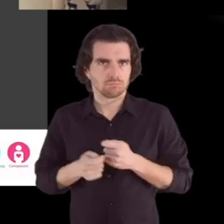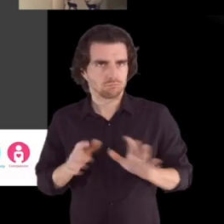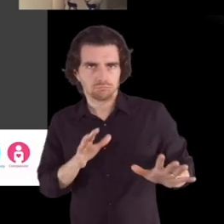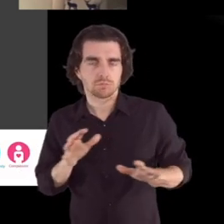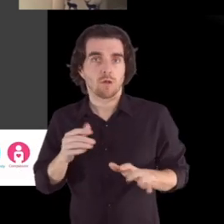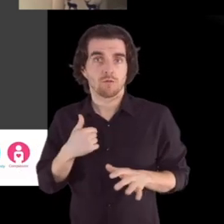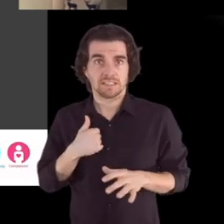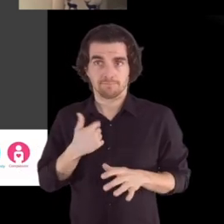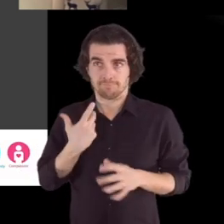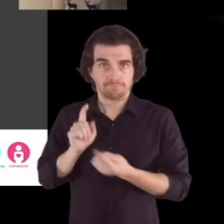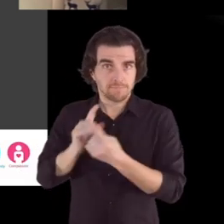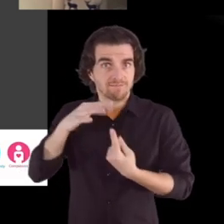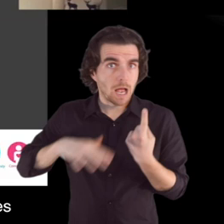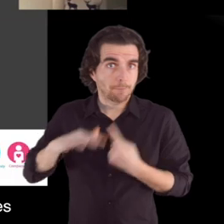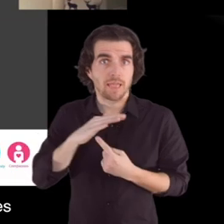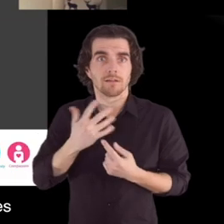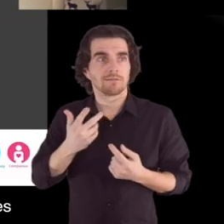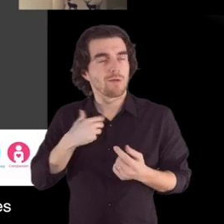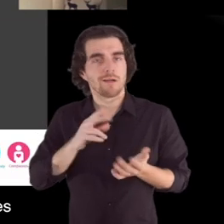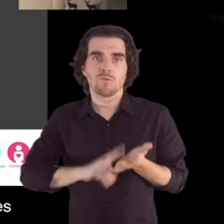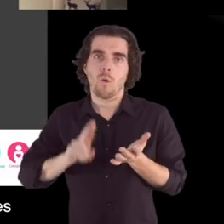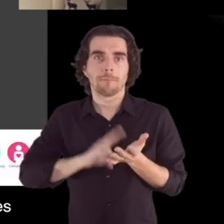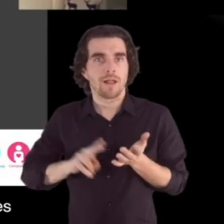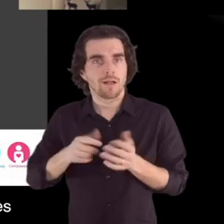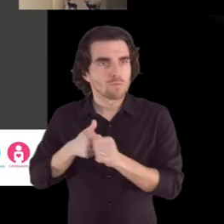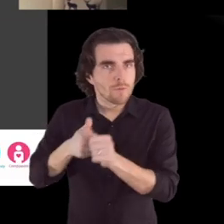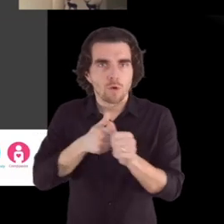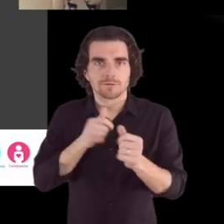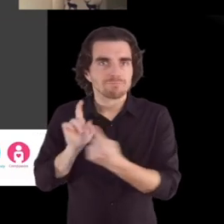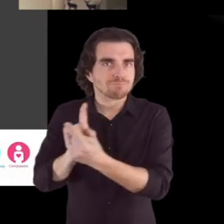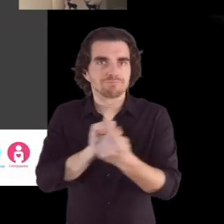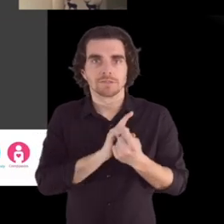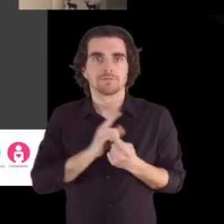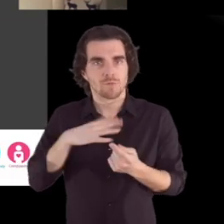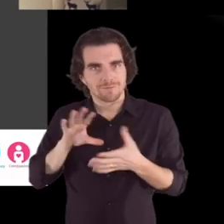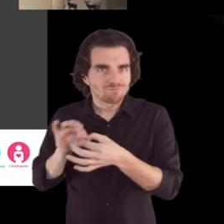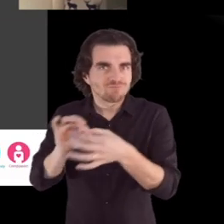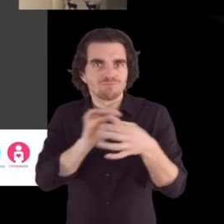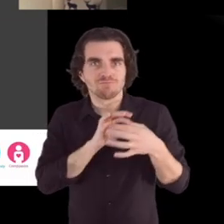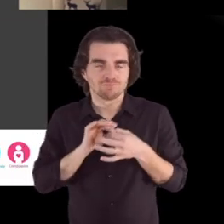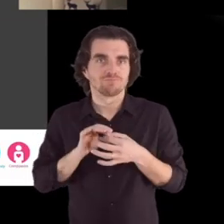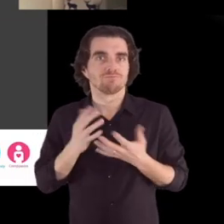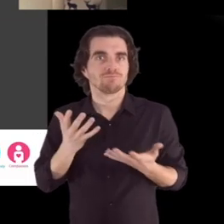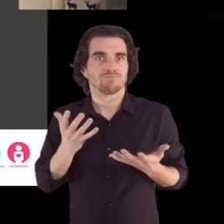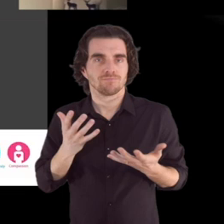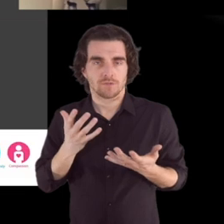had to live with over the past few months, we haven't had access to our families and normal support networks. And it's really important to try and connect in with those as